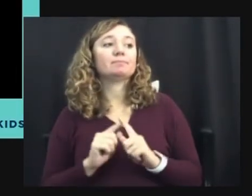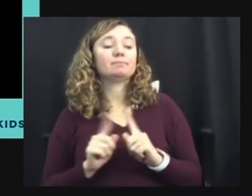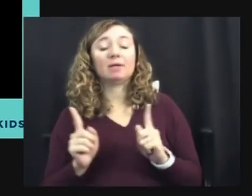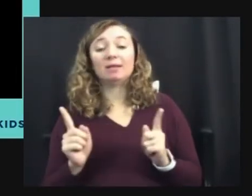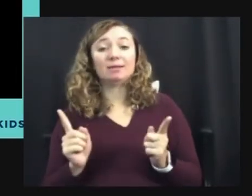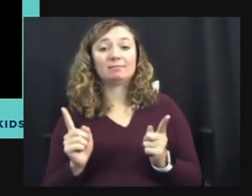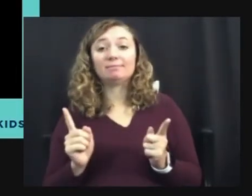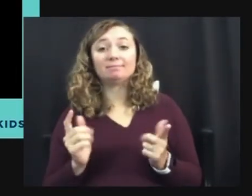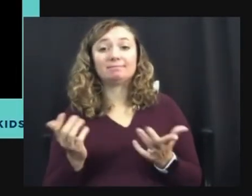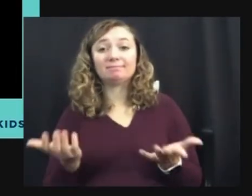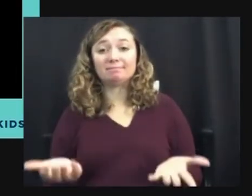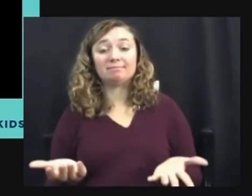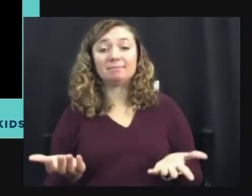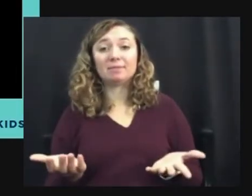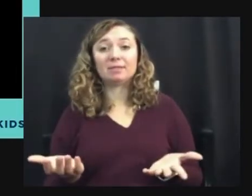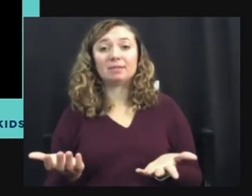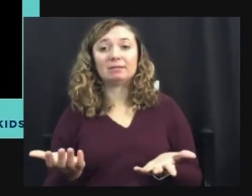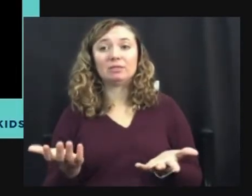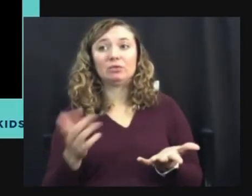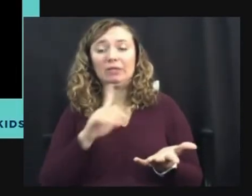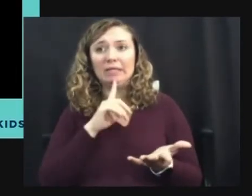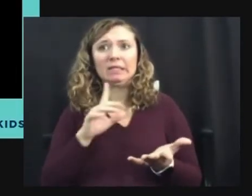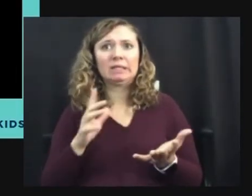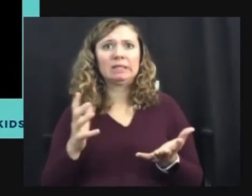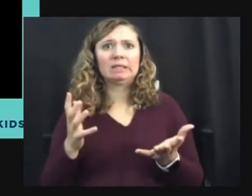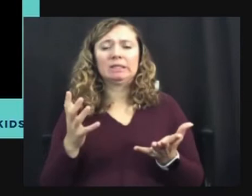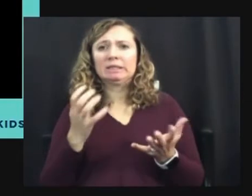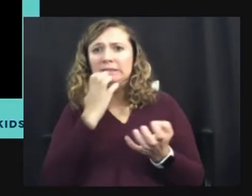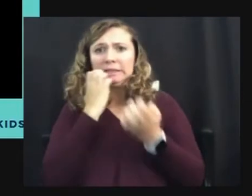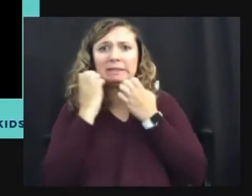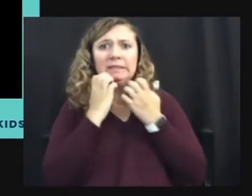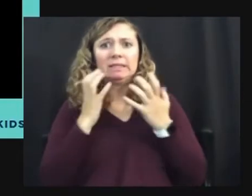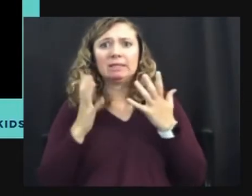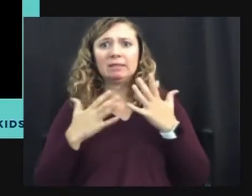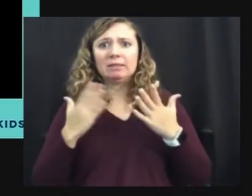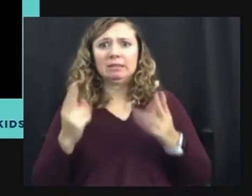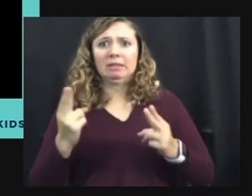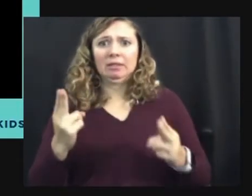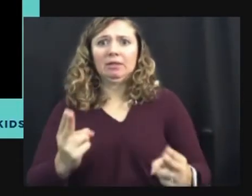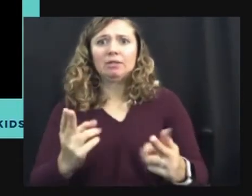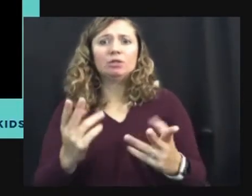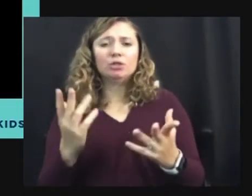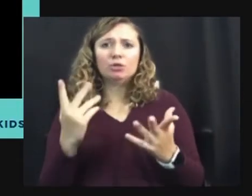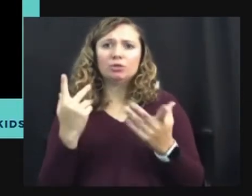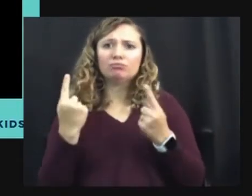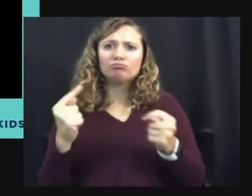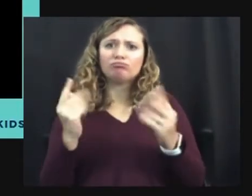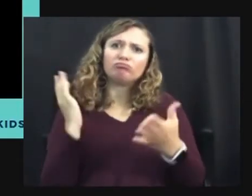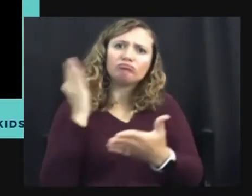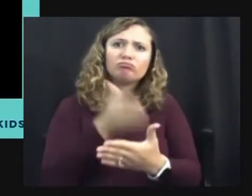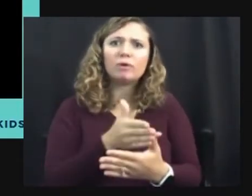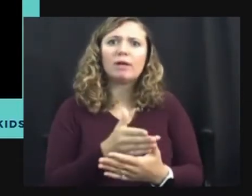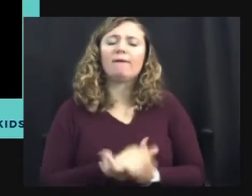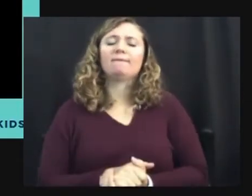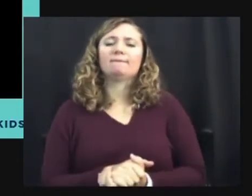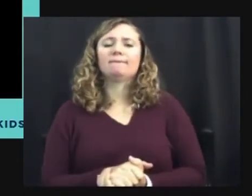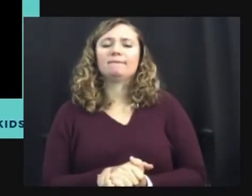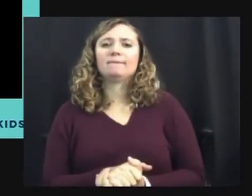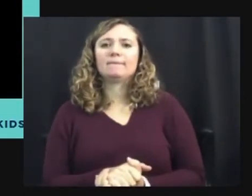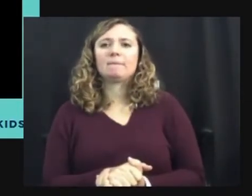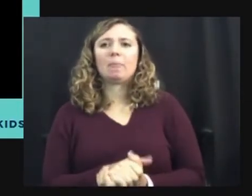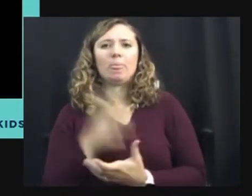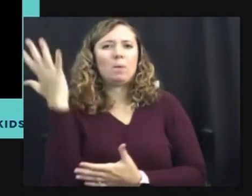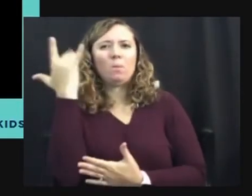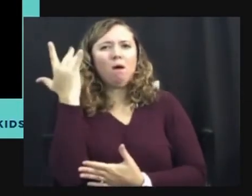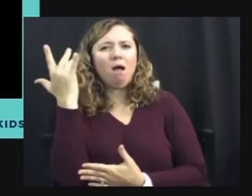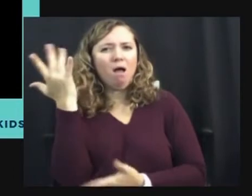there's this frantic urgency to intervene. And why does